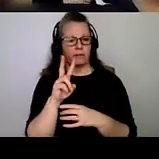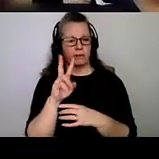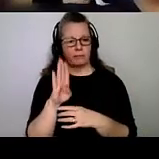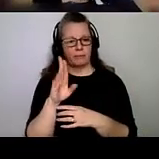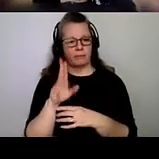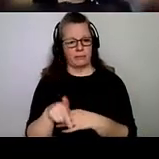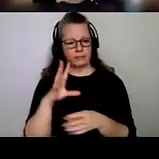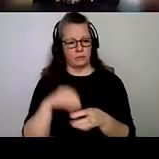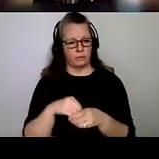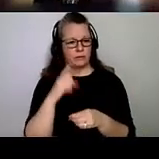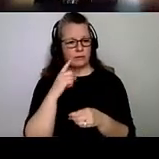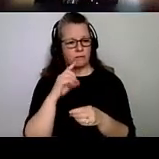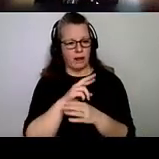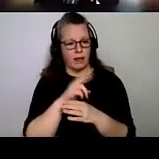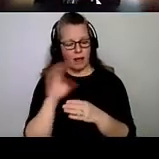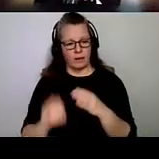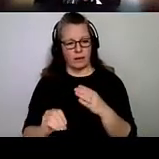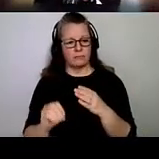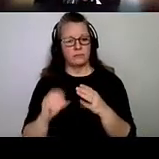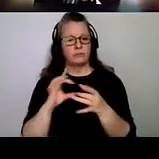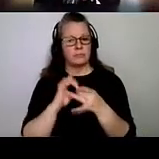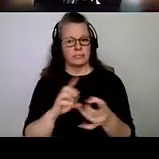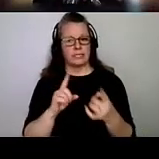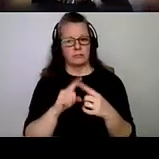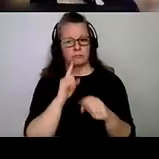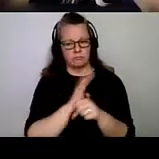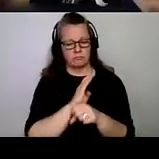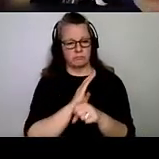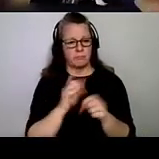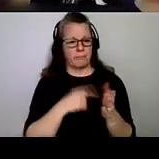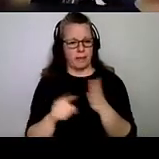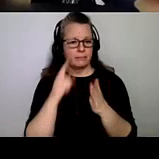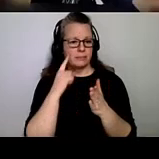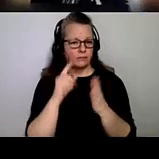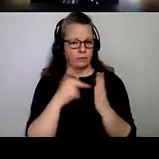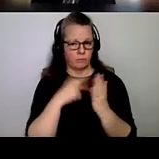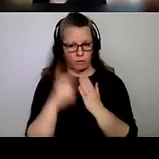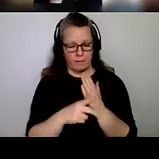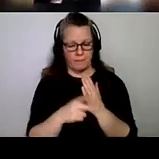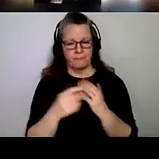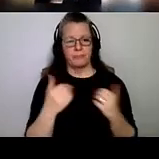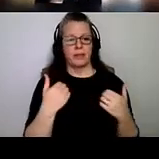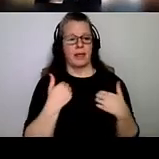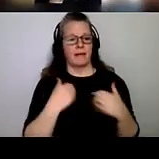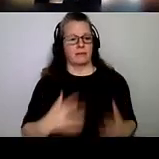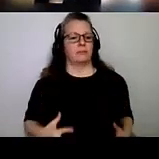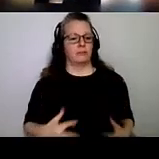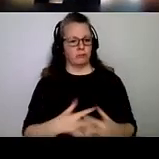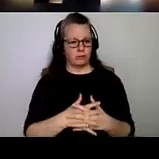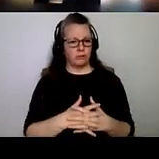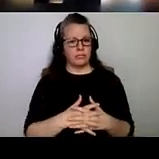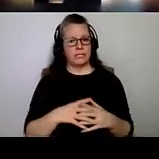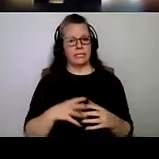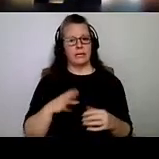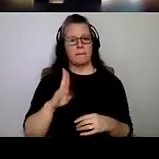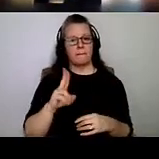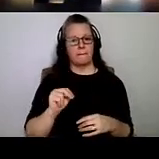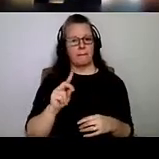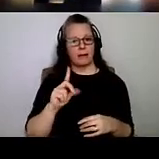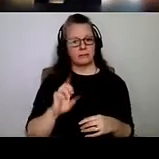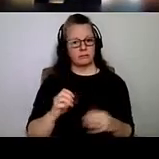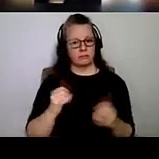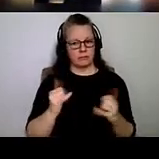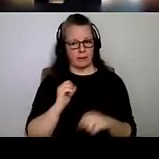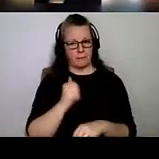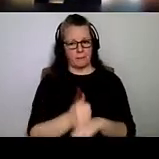to outcomes related to actual payments for the program. We have a maternity bundle currently in place that Trevor will provide a little